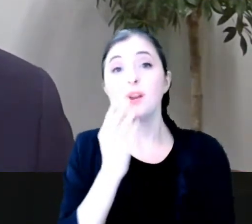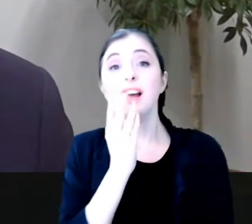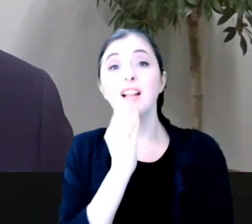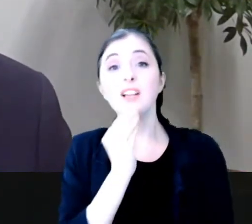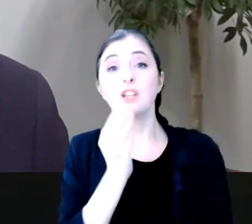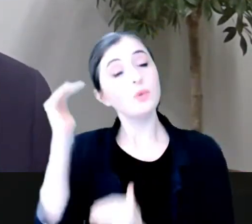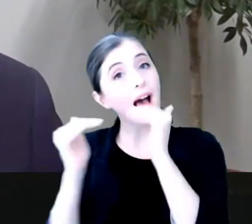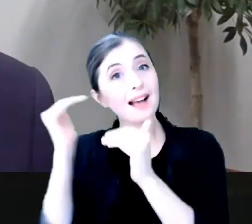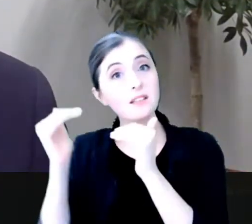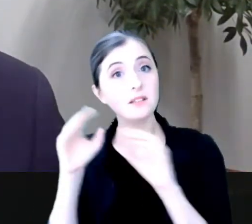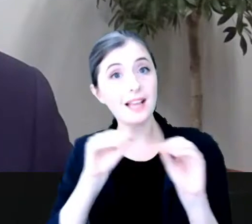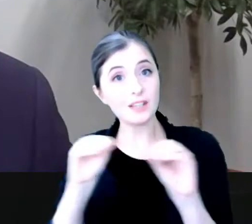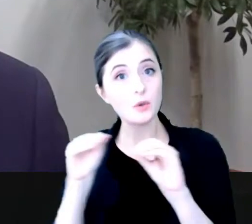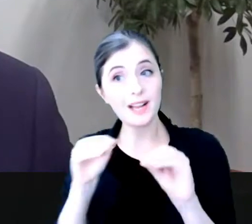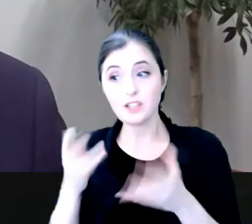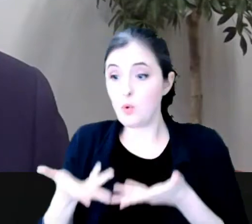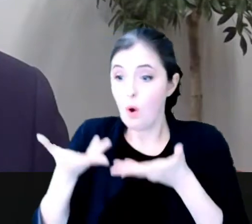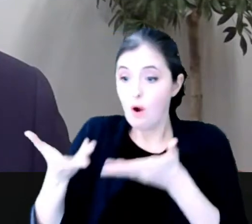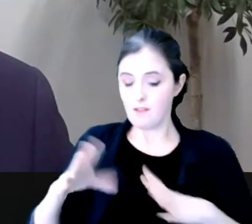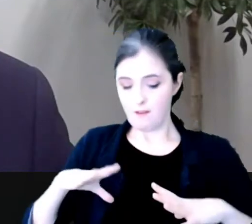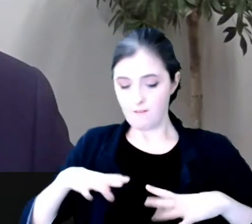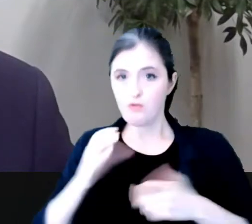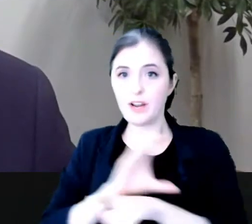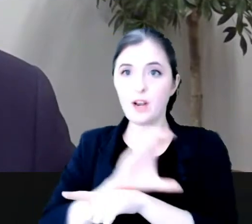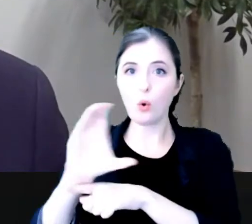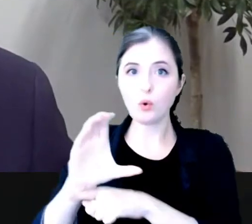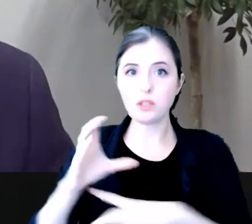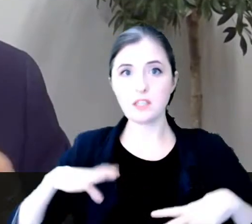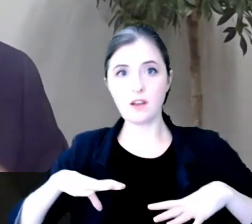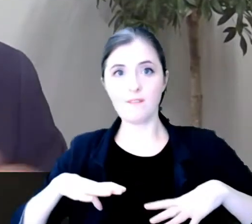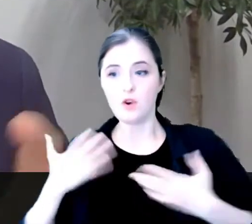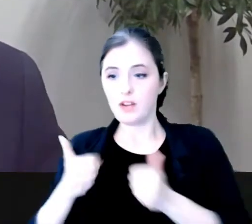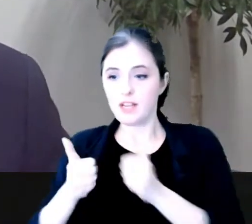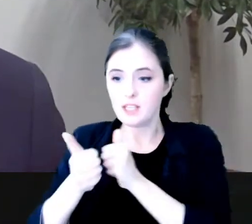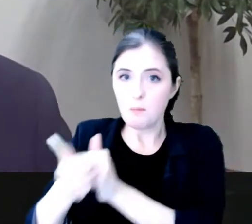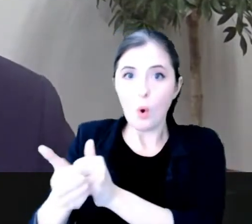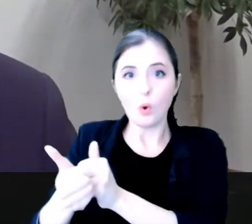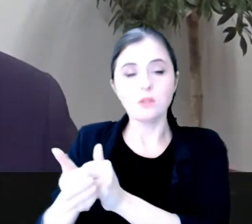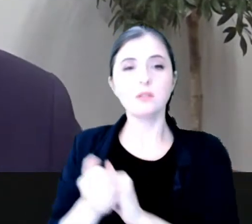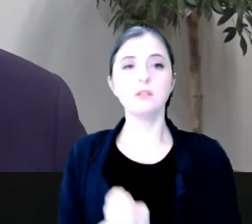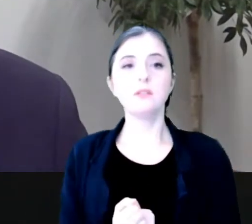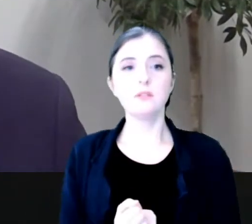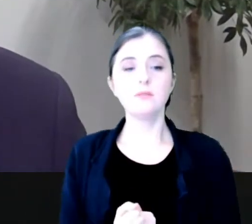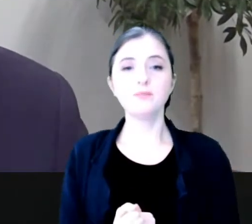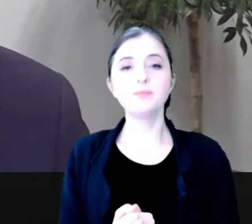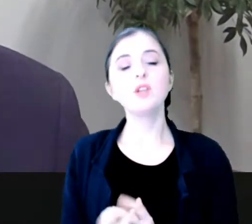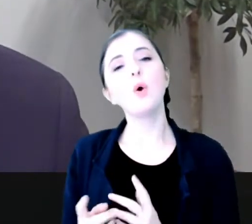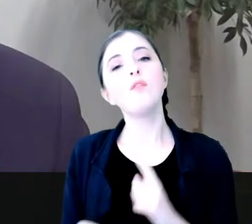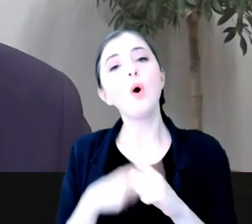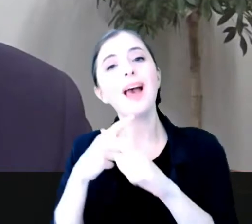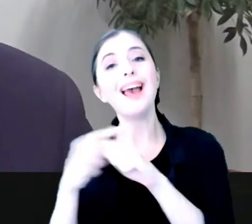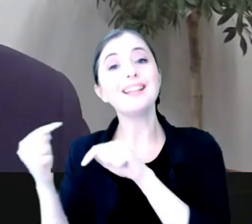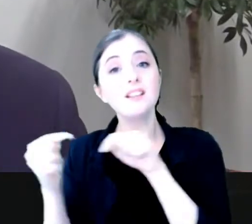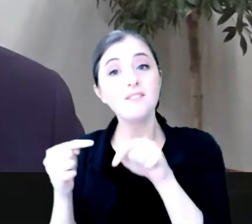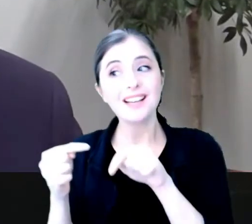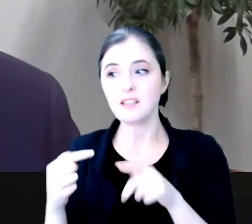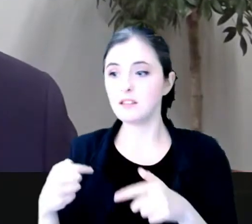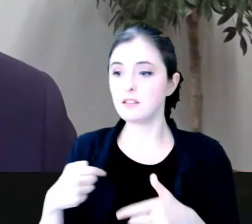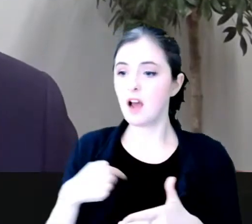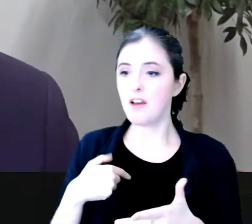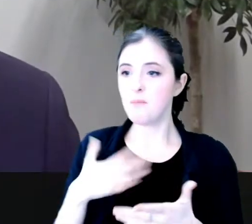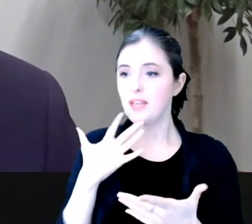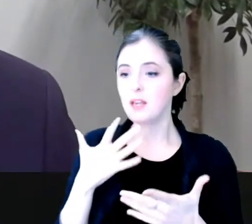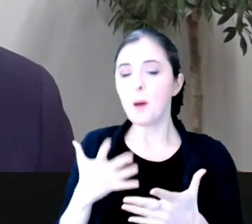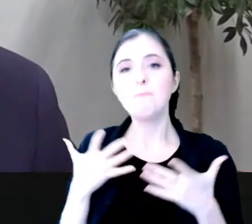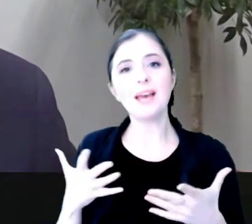free support to those who that need it. In relation to ex-offenders, one of the things I've been a big advocate for some time